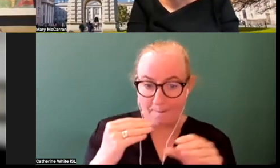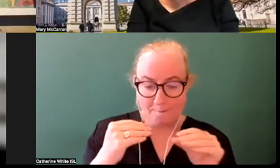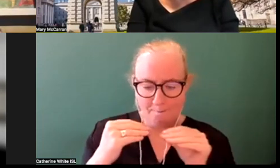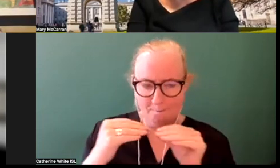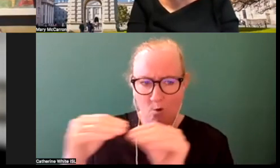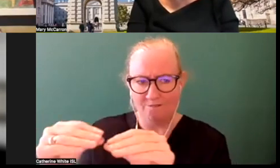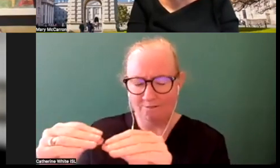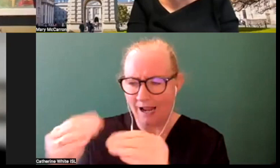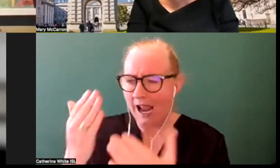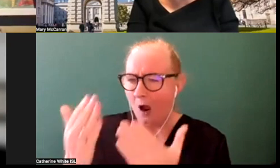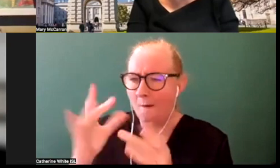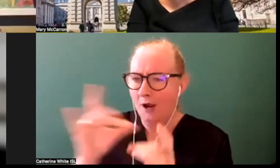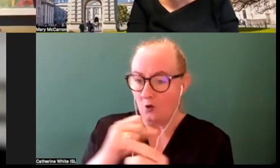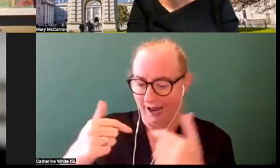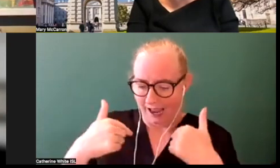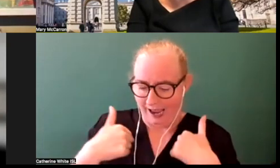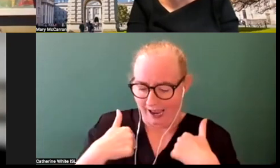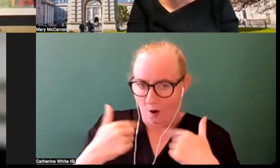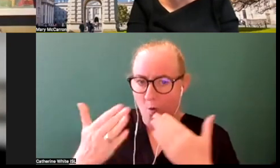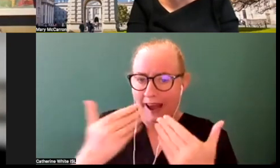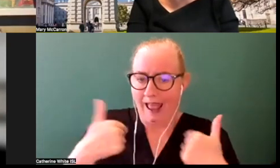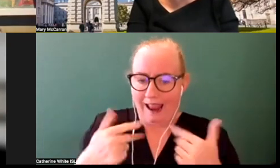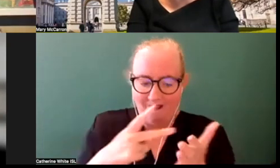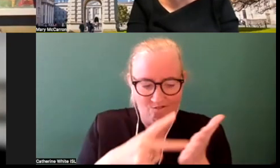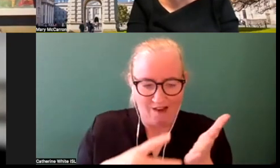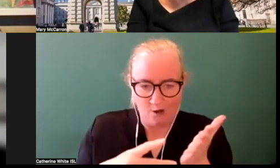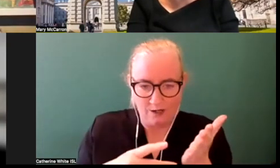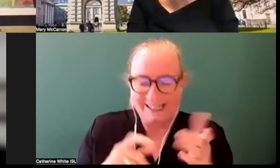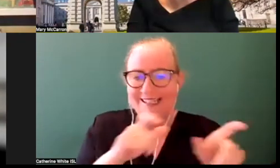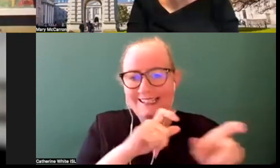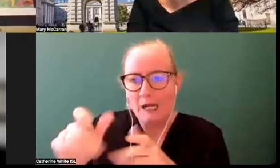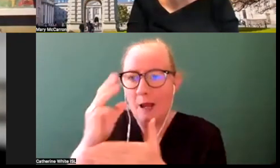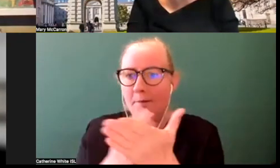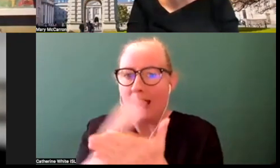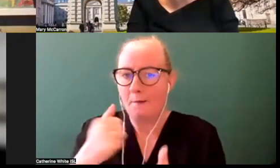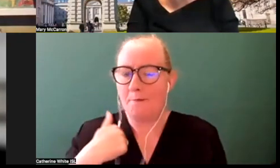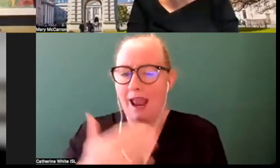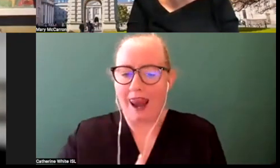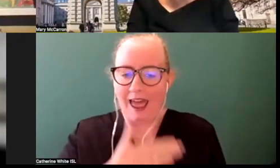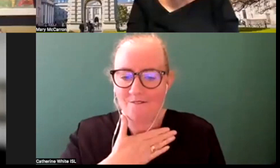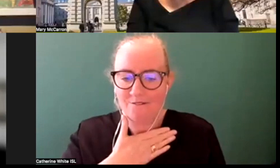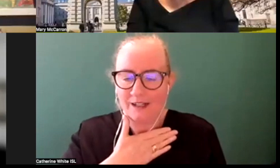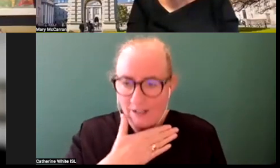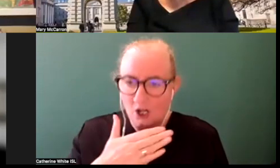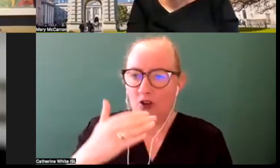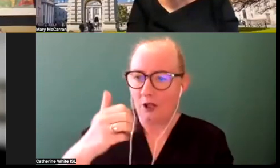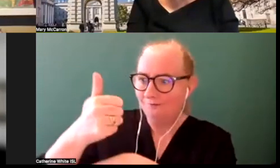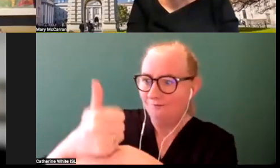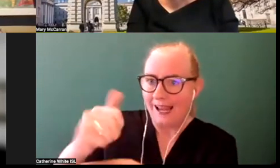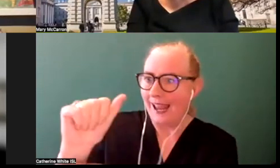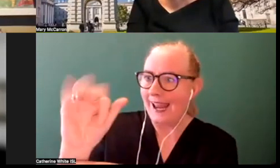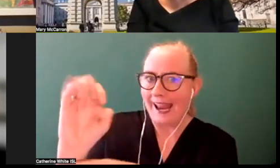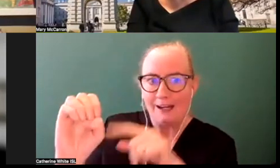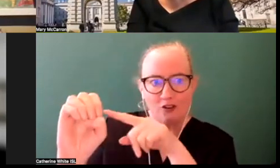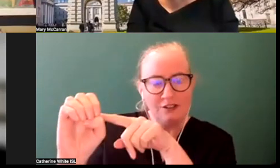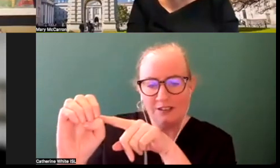make sure that the things that I value are still going to be part of my life? That aging in place is not just about